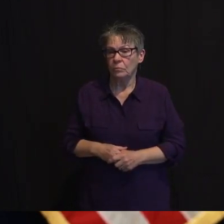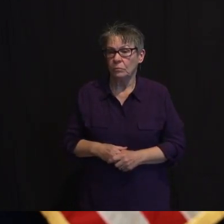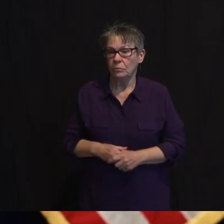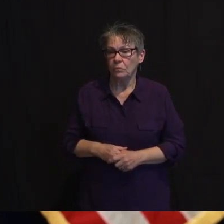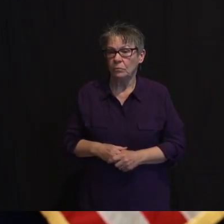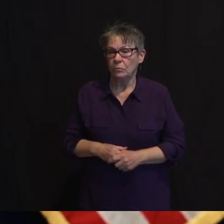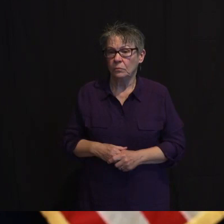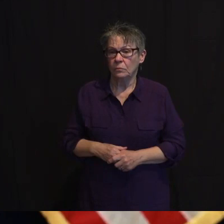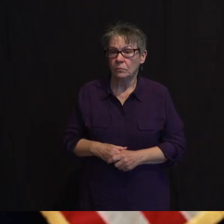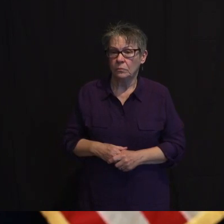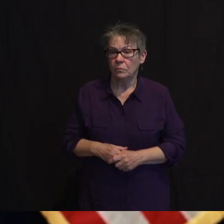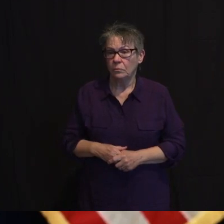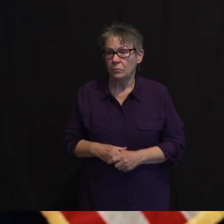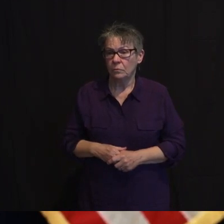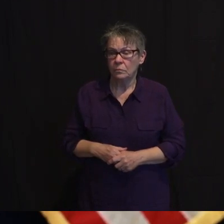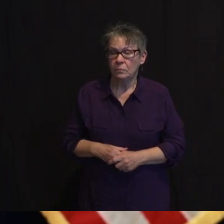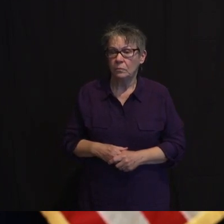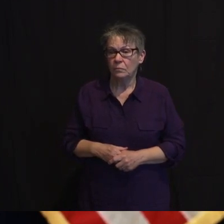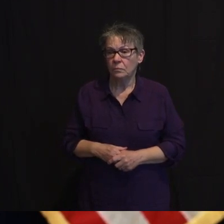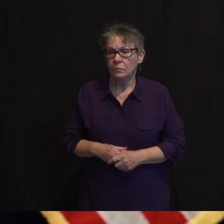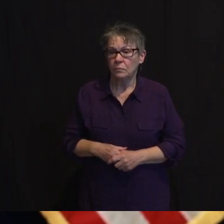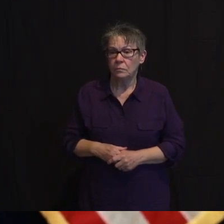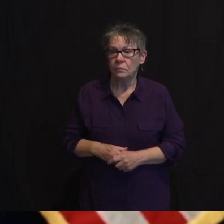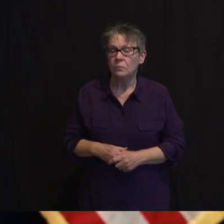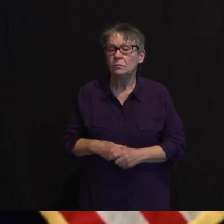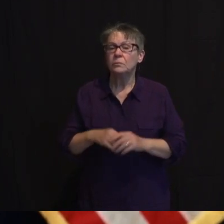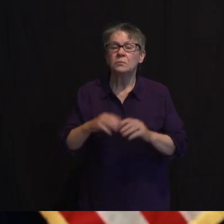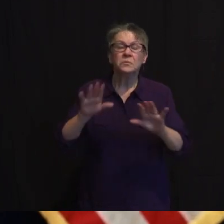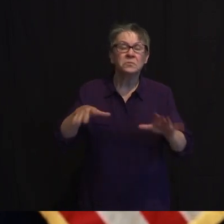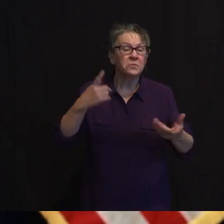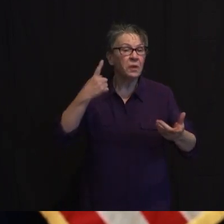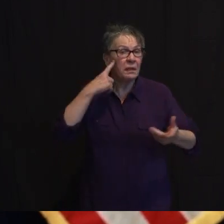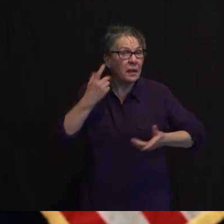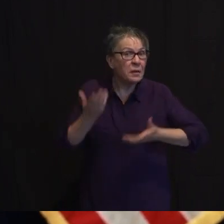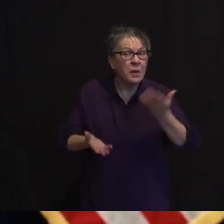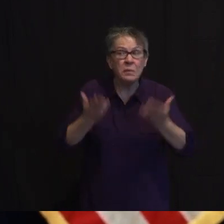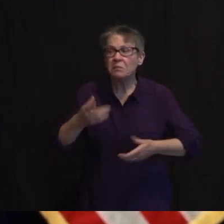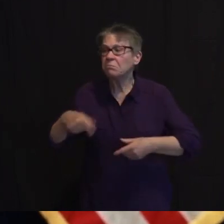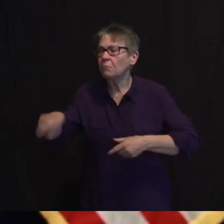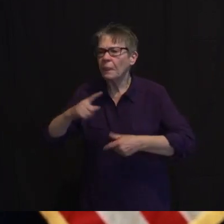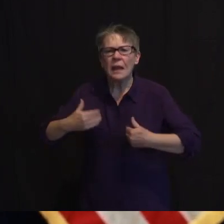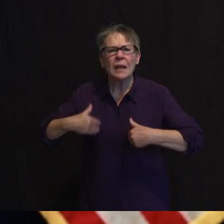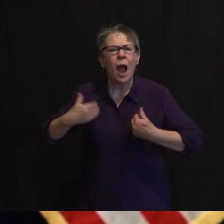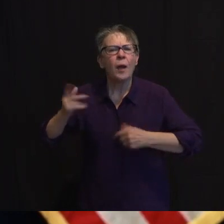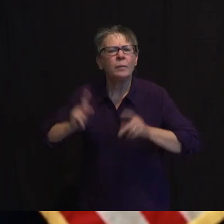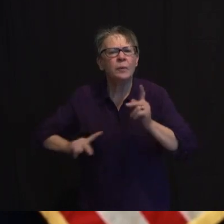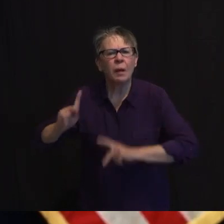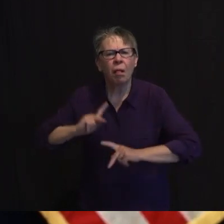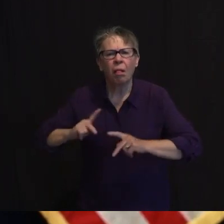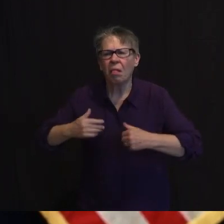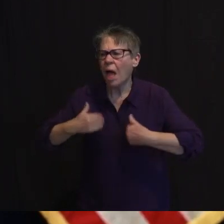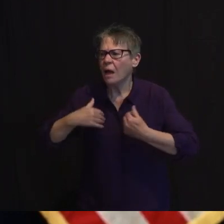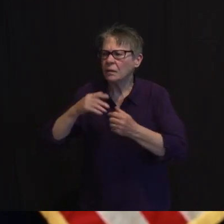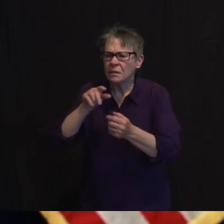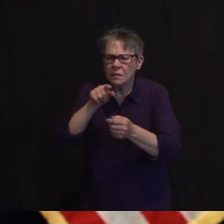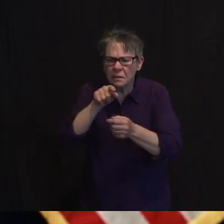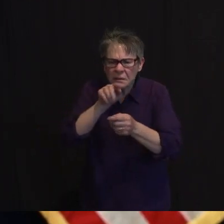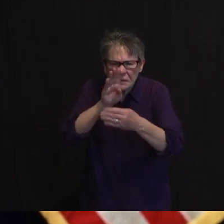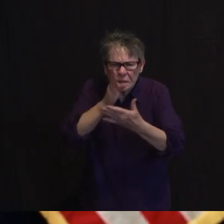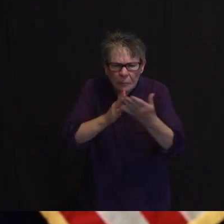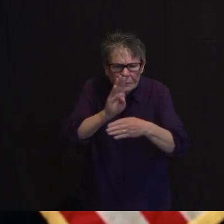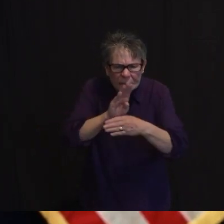other words, is there going to be a gradual reintroduction of reality, of normalcy of reality, when this process ultimately